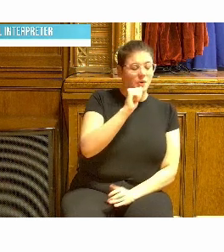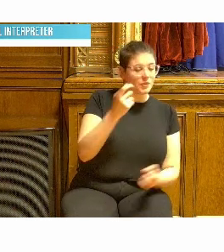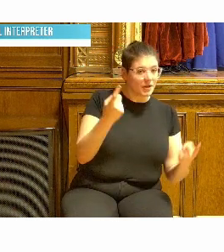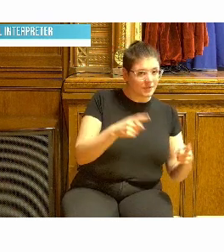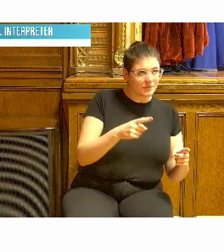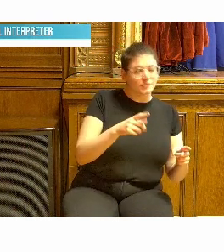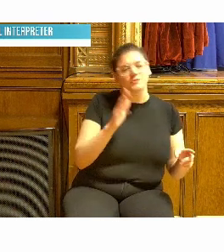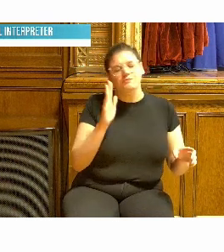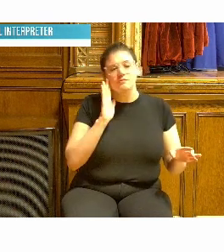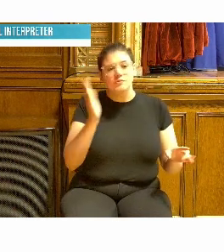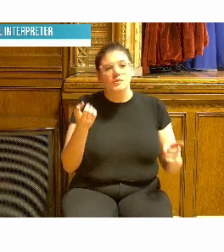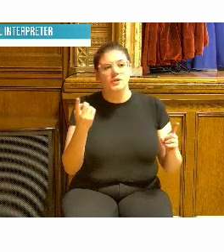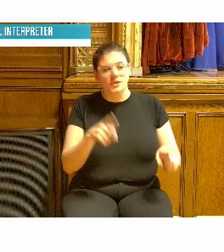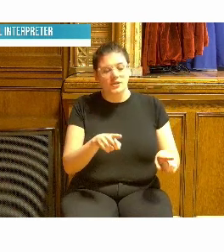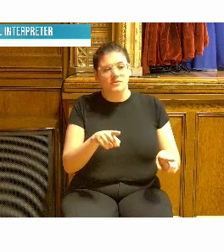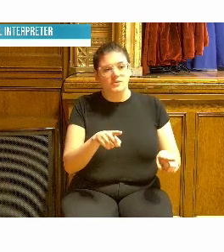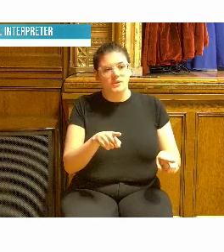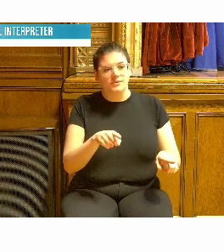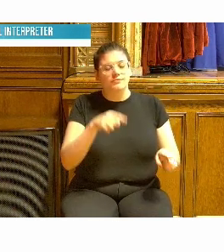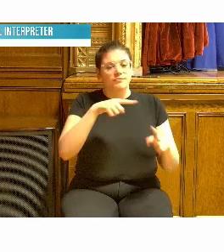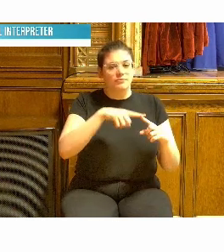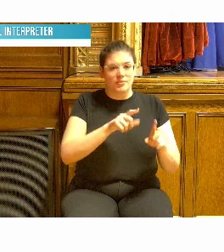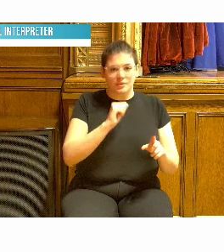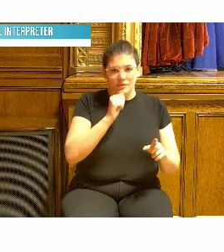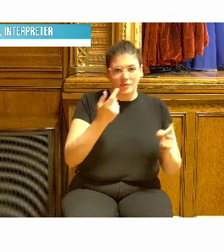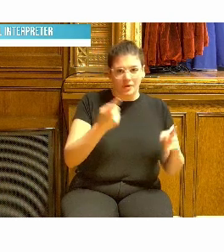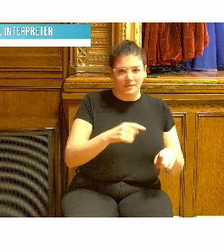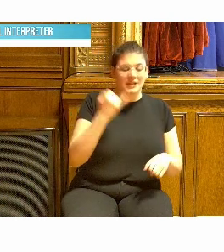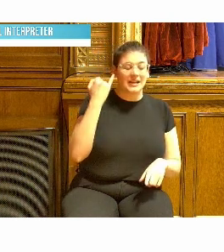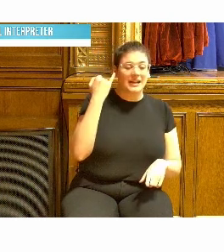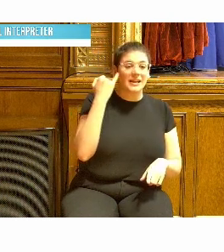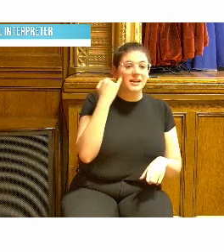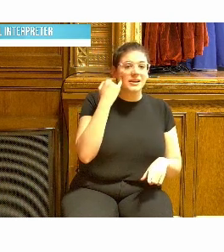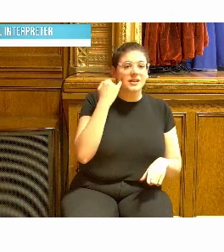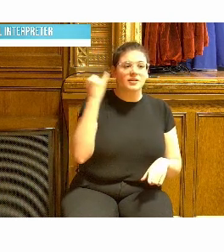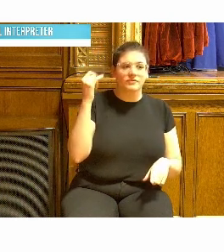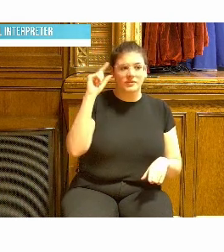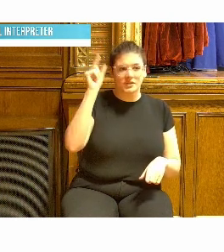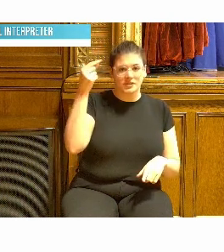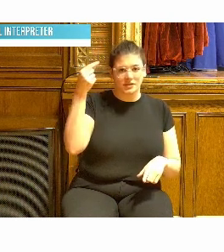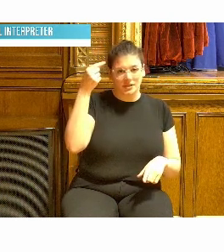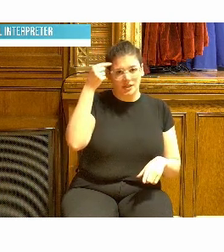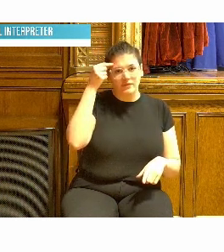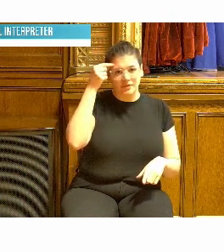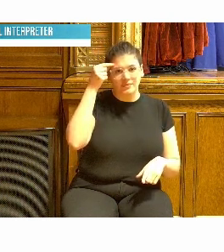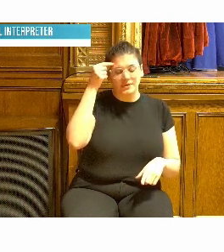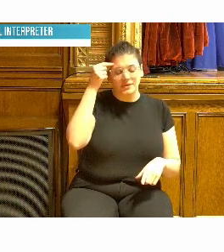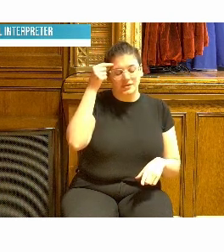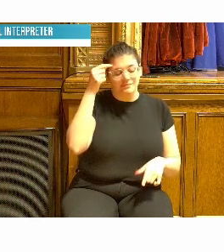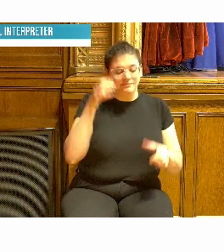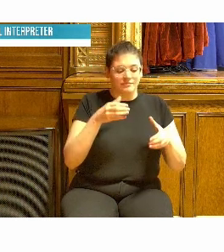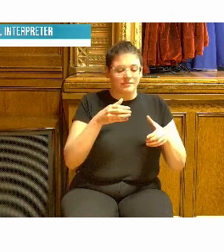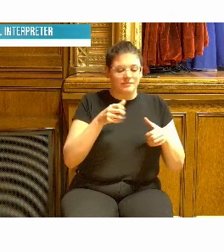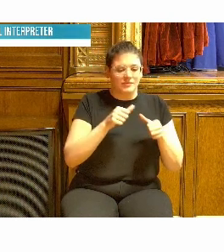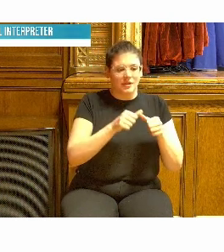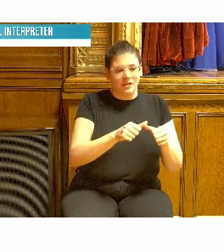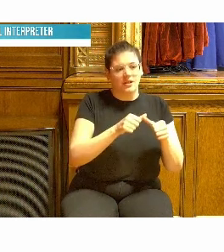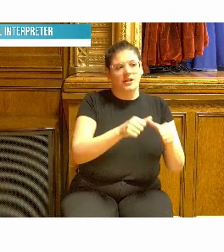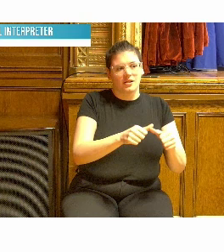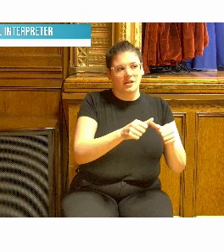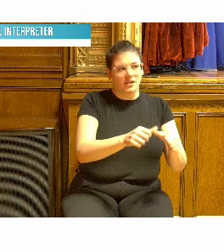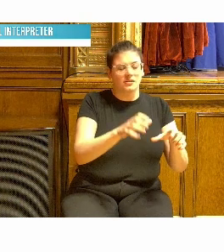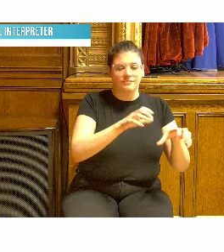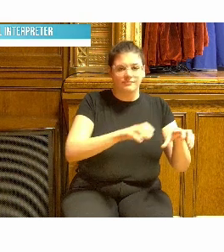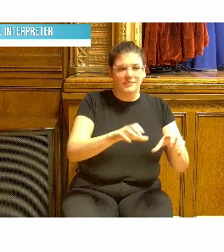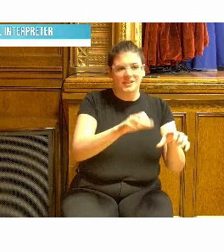gentrification will happen if our government continues to act in the way it's acting now. Right now, like Asa said